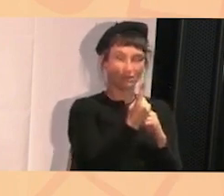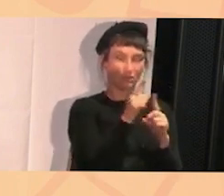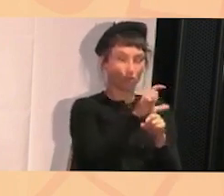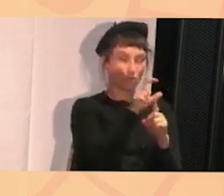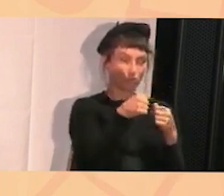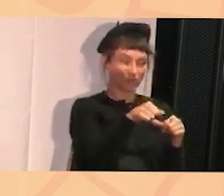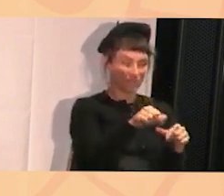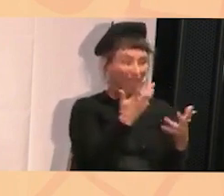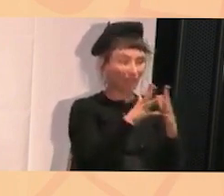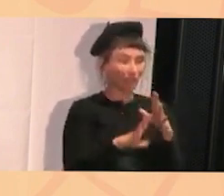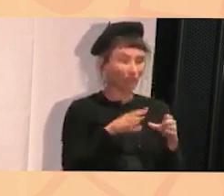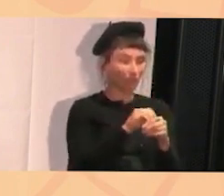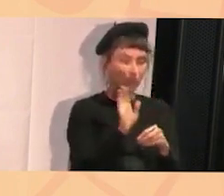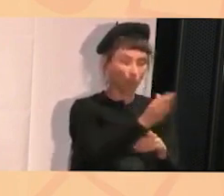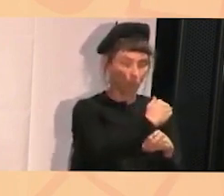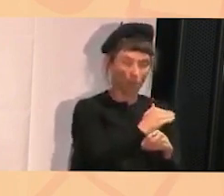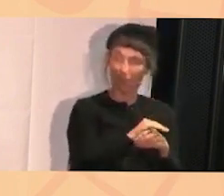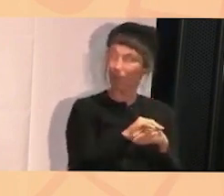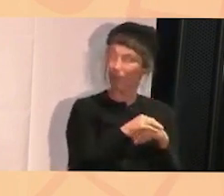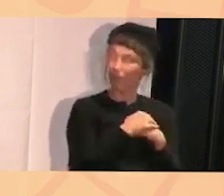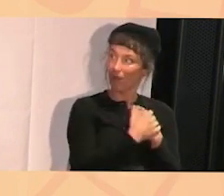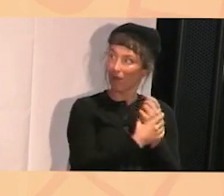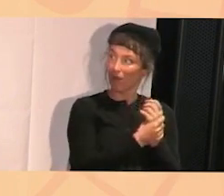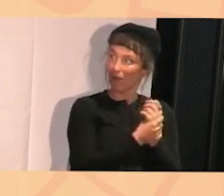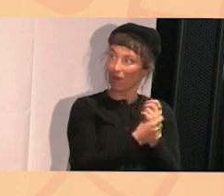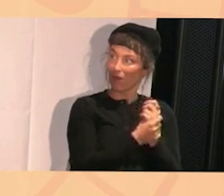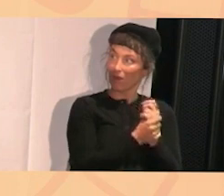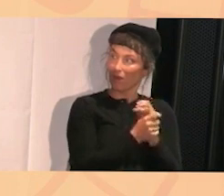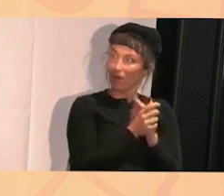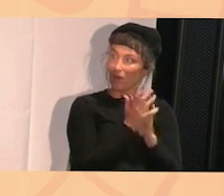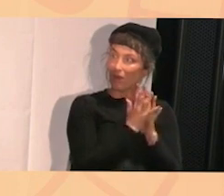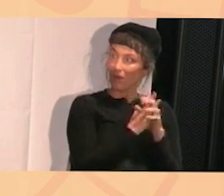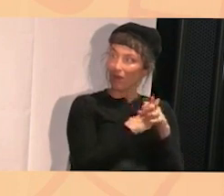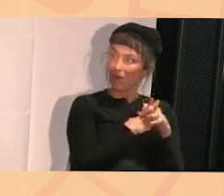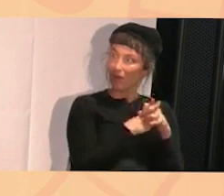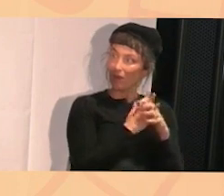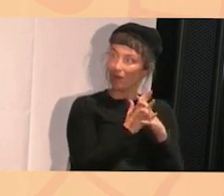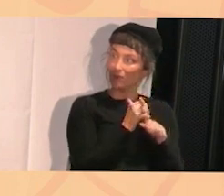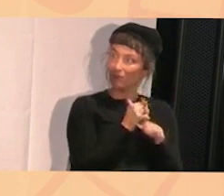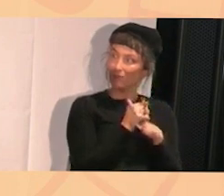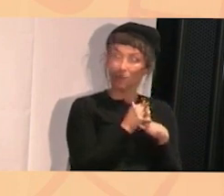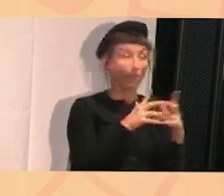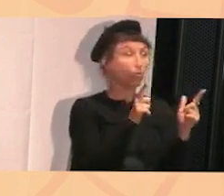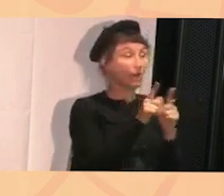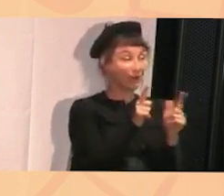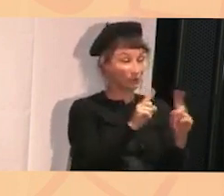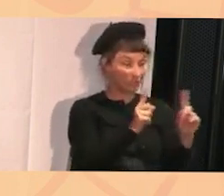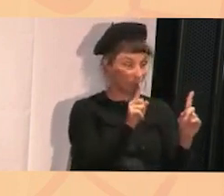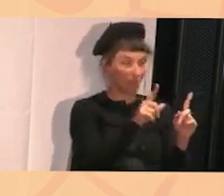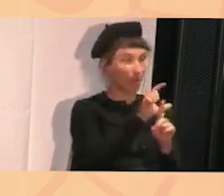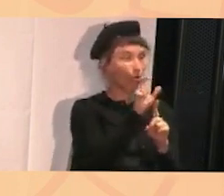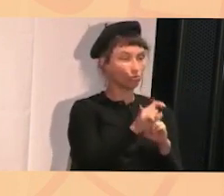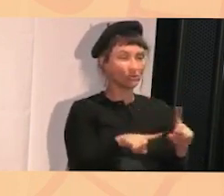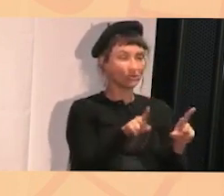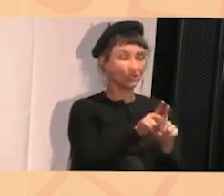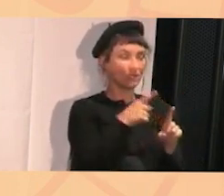strategy? There's a lot of the languages is the difference is but the culture is the same, because